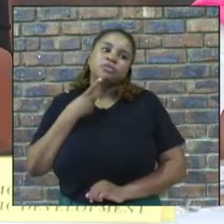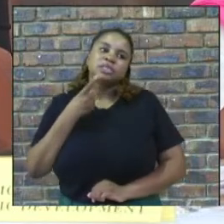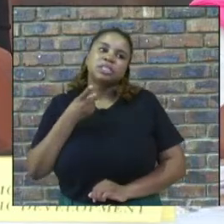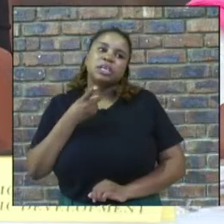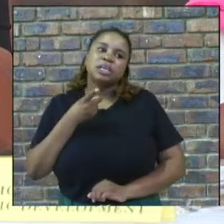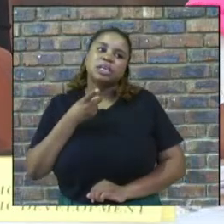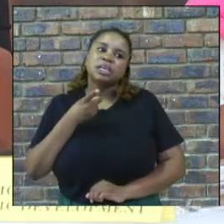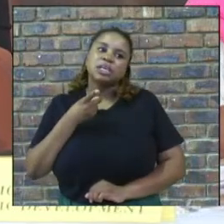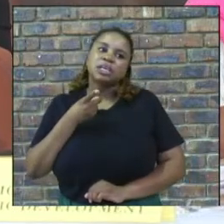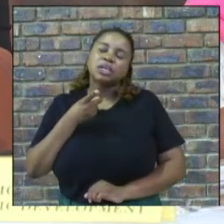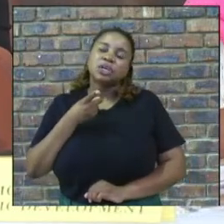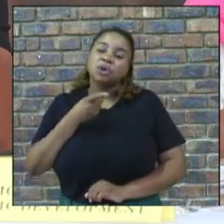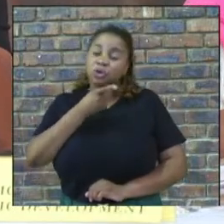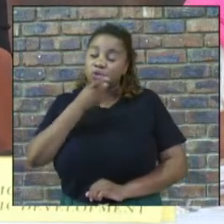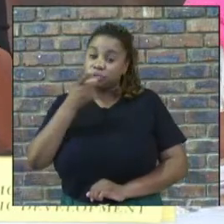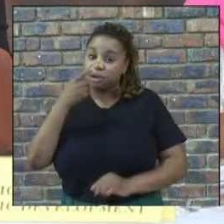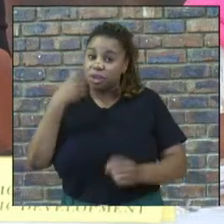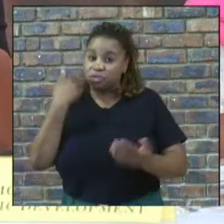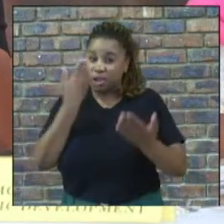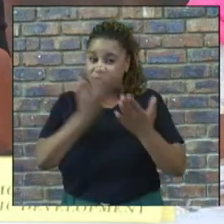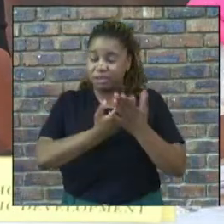if you can assist us with the detail,